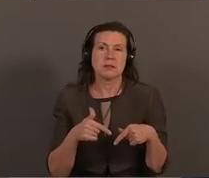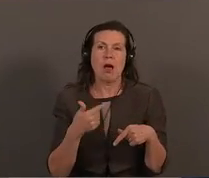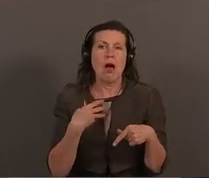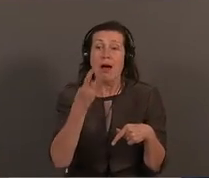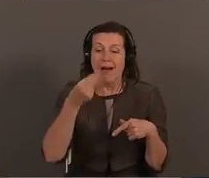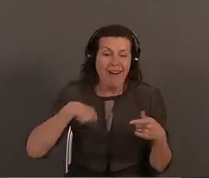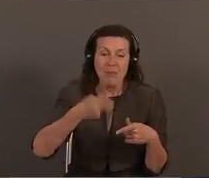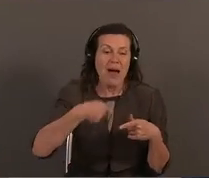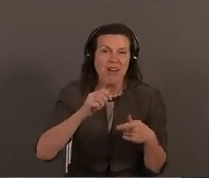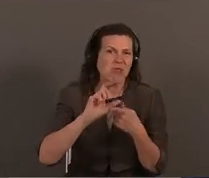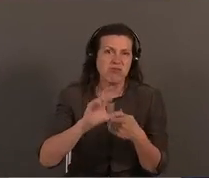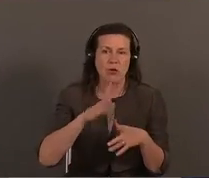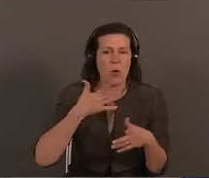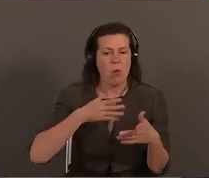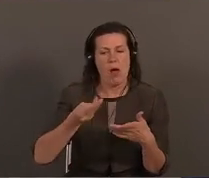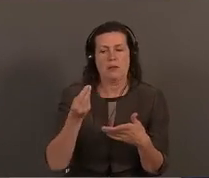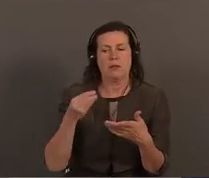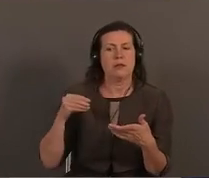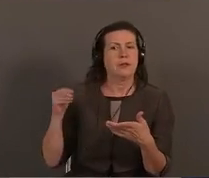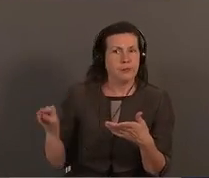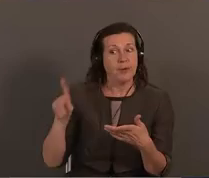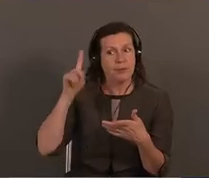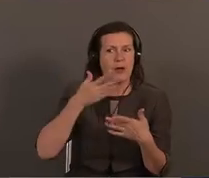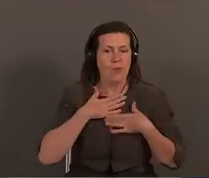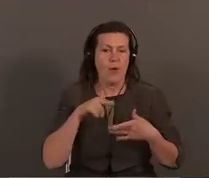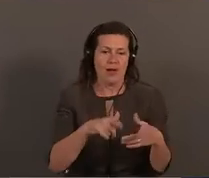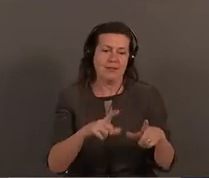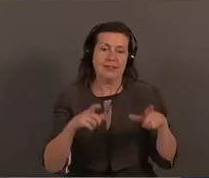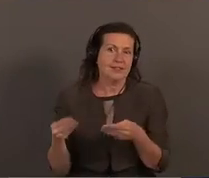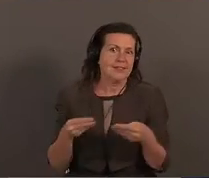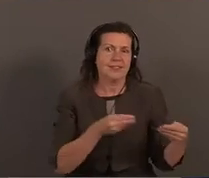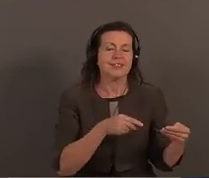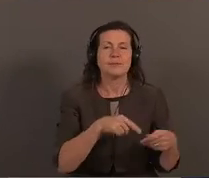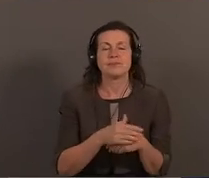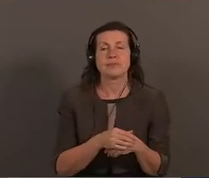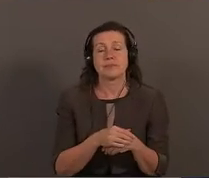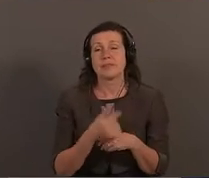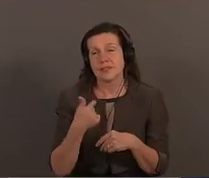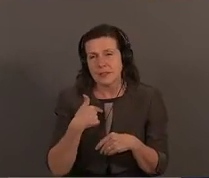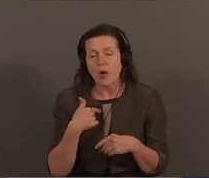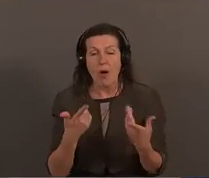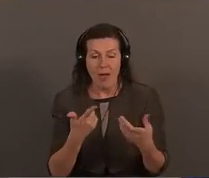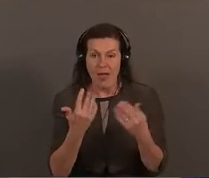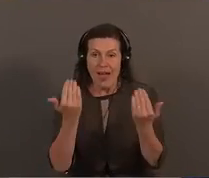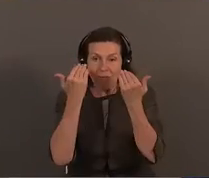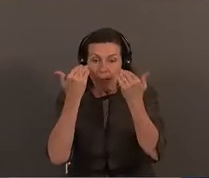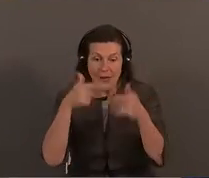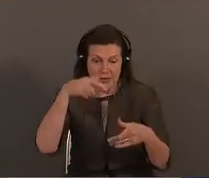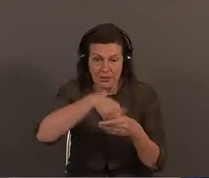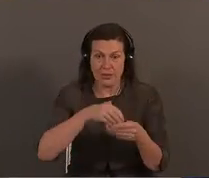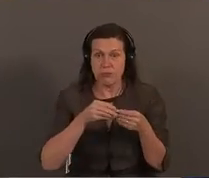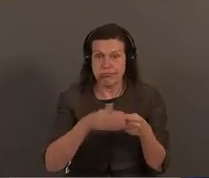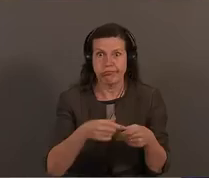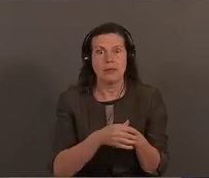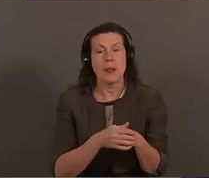home, but not their mobile at home. So we are highly dependent on the information that we get. We used to